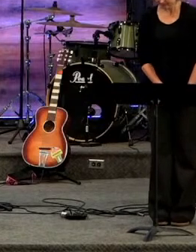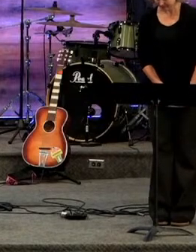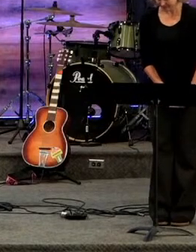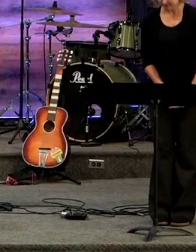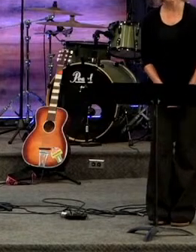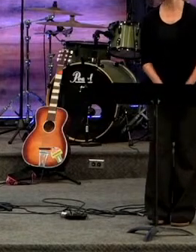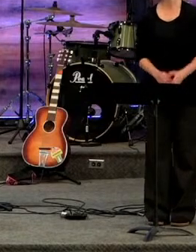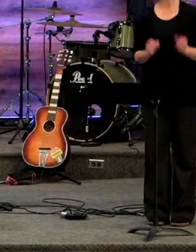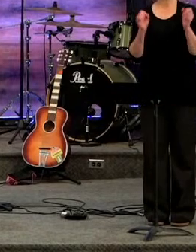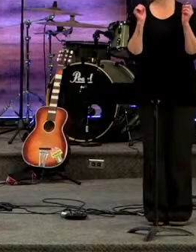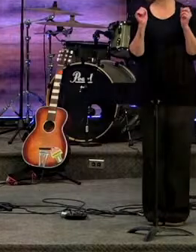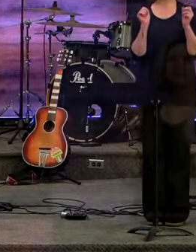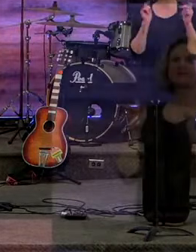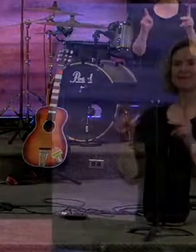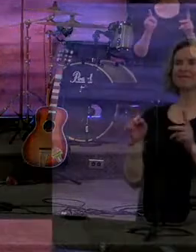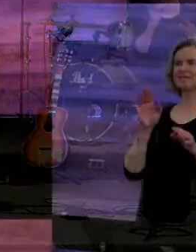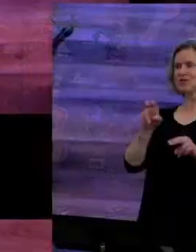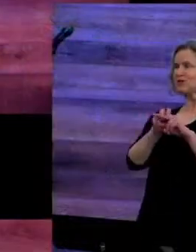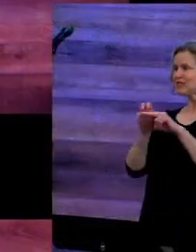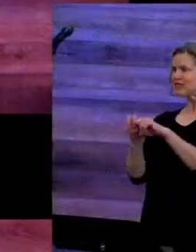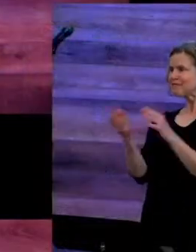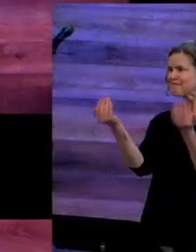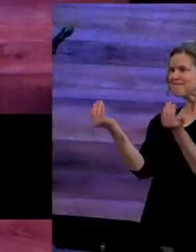All right, you guys can make your way back to your seat.